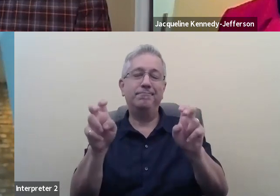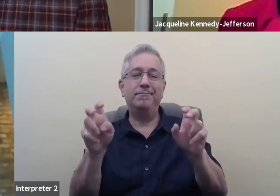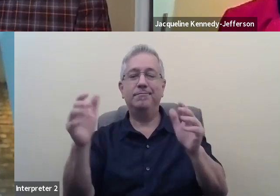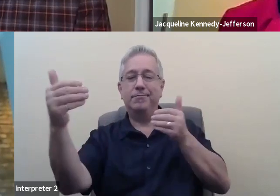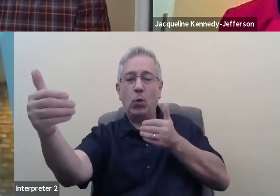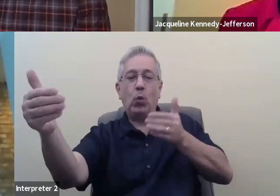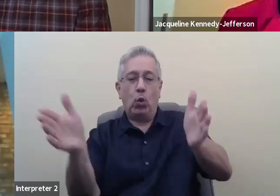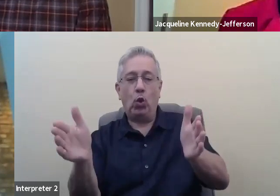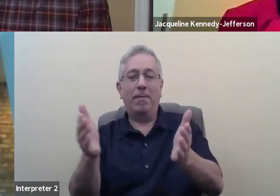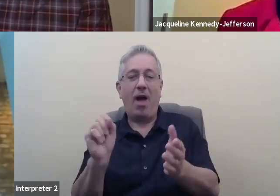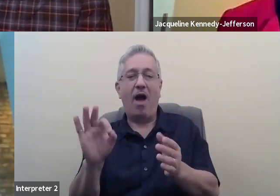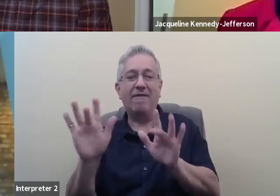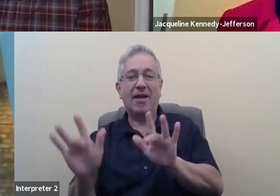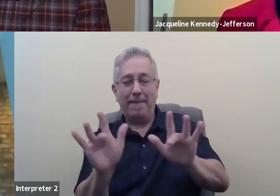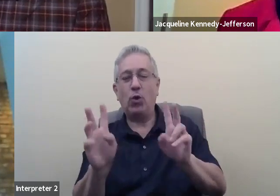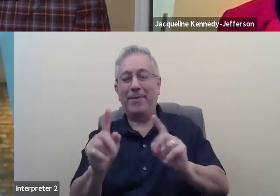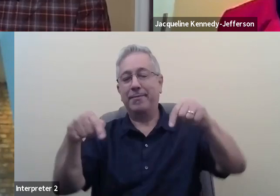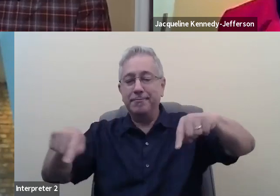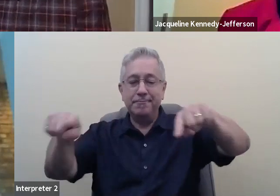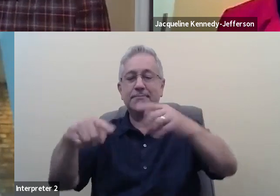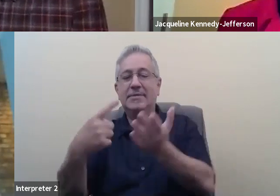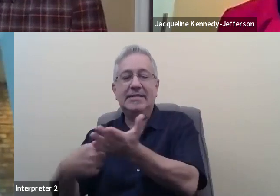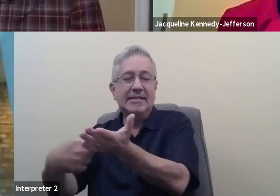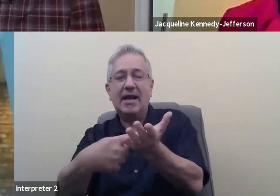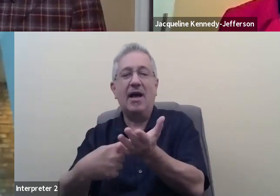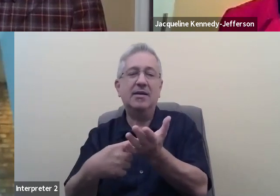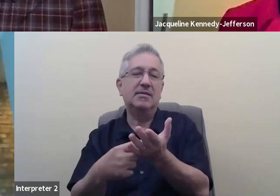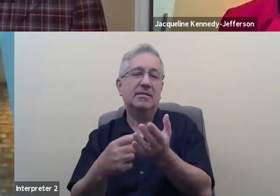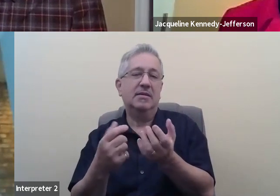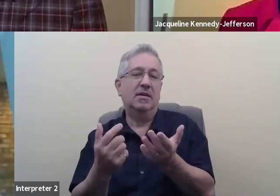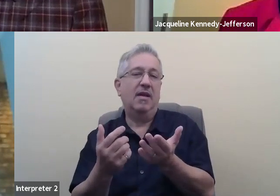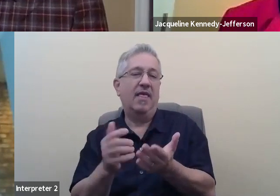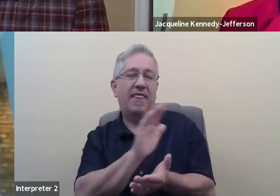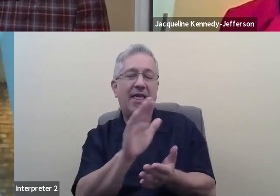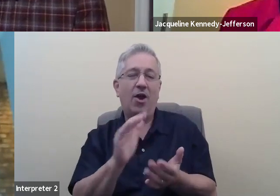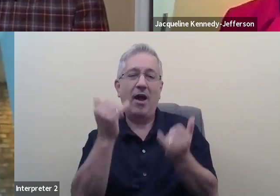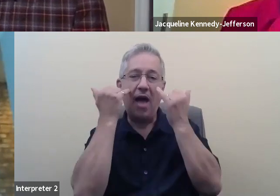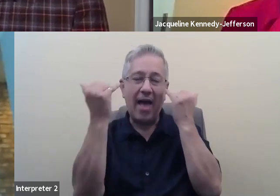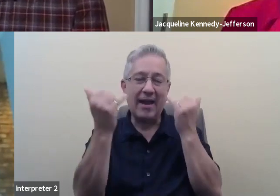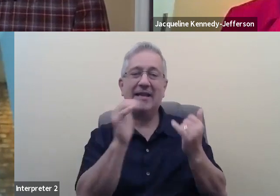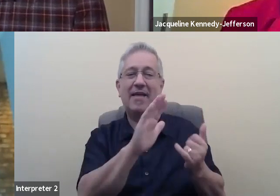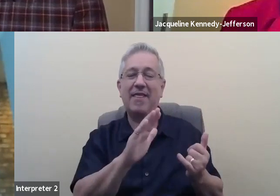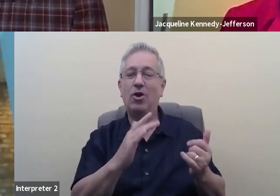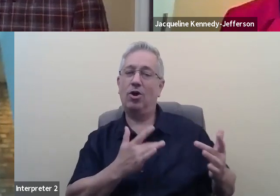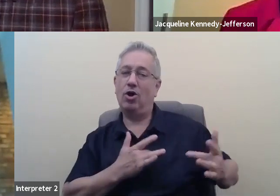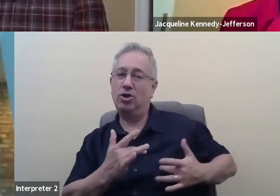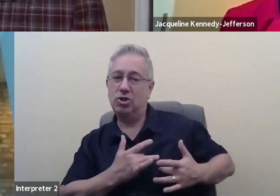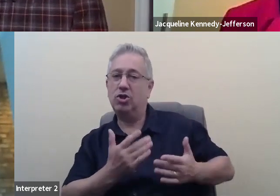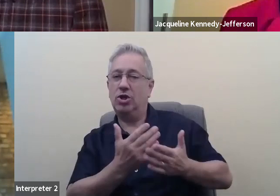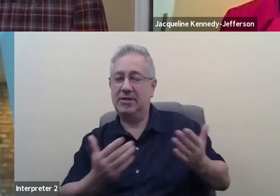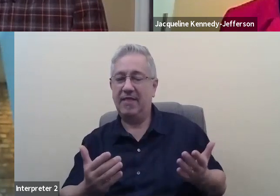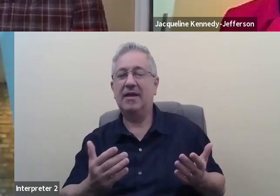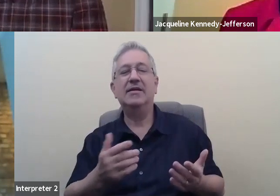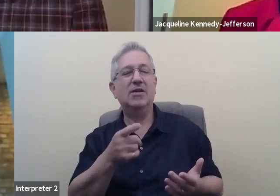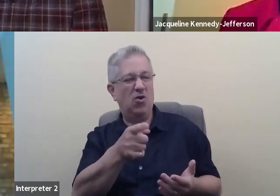colleagues' faces who they hadn't seen for many, many months. And so I do believe that as we talk about like